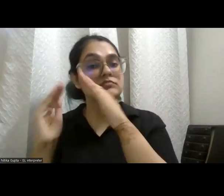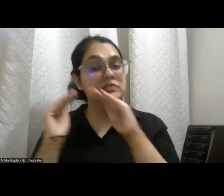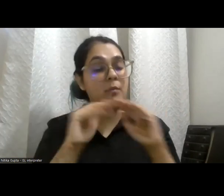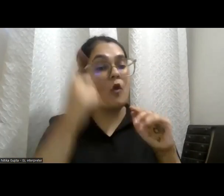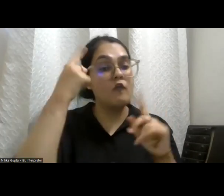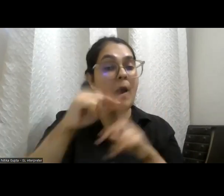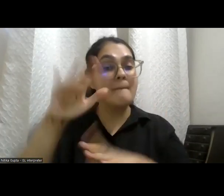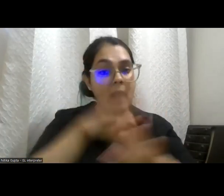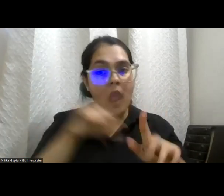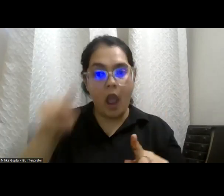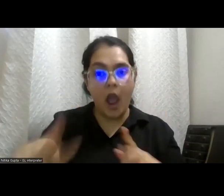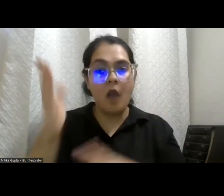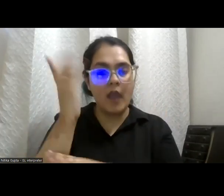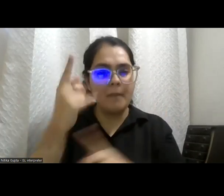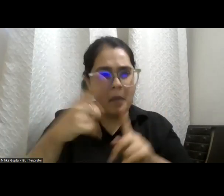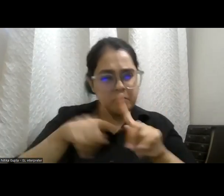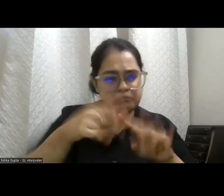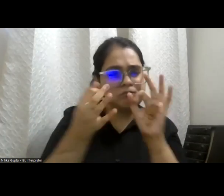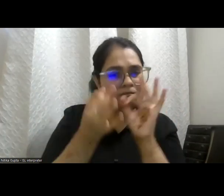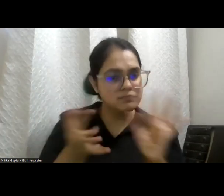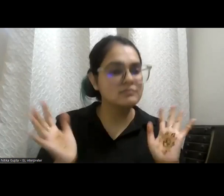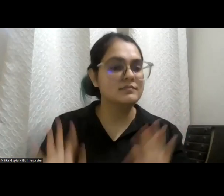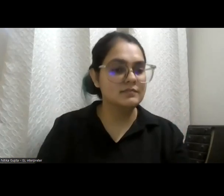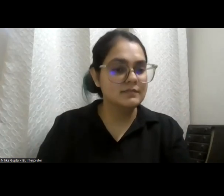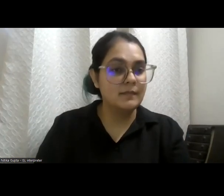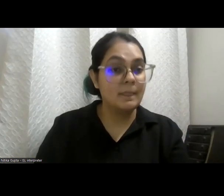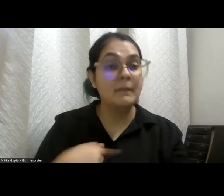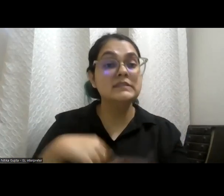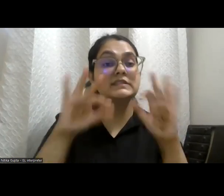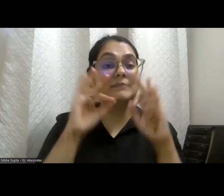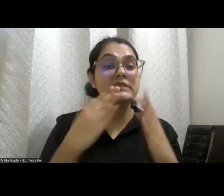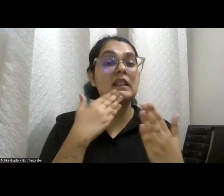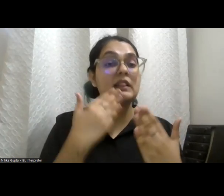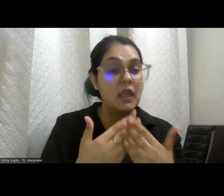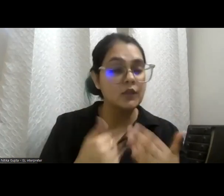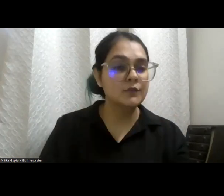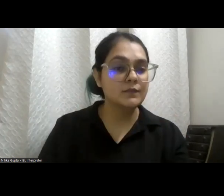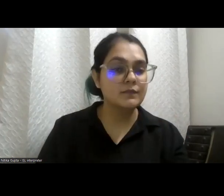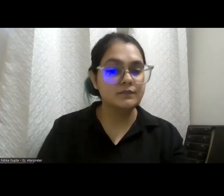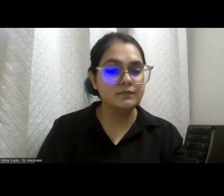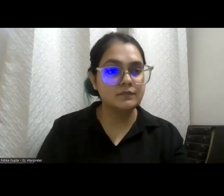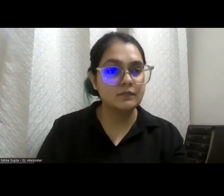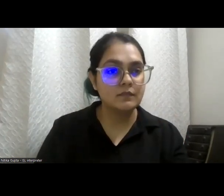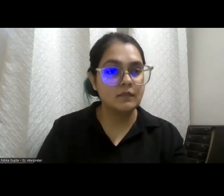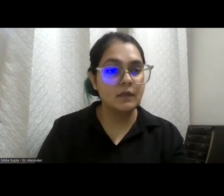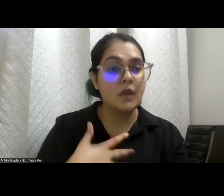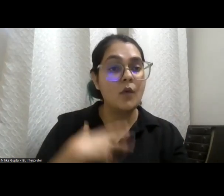and execution of the webinar. A special thank goes out to our